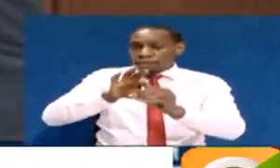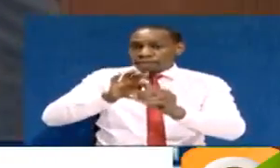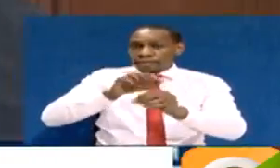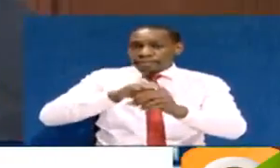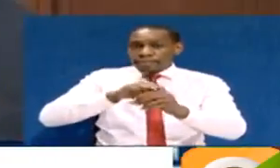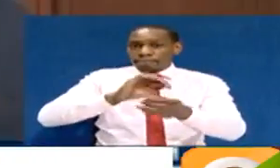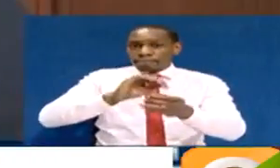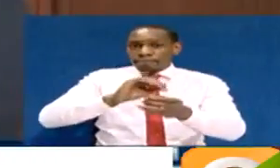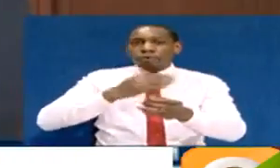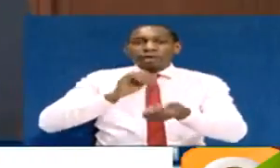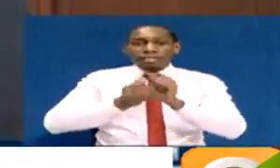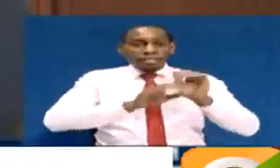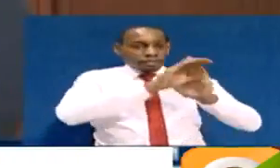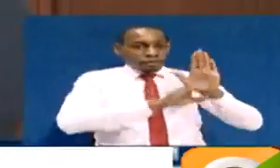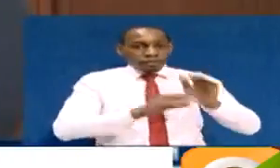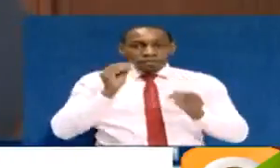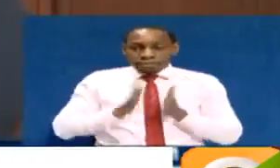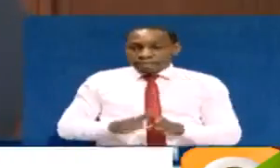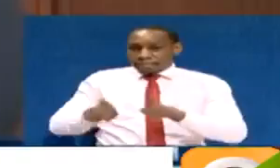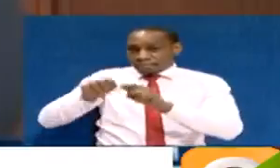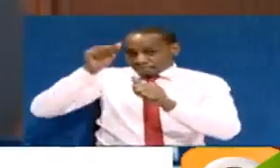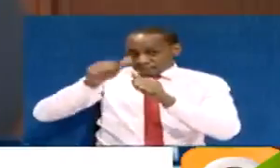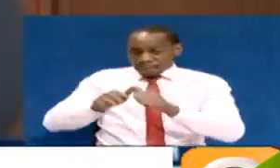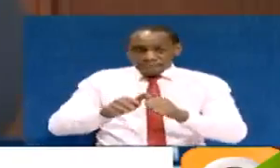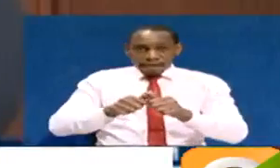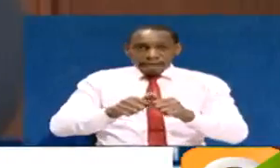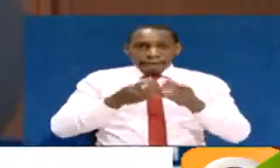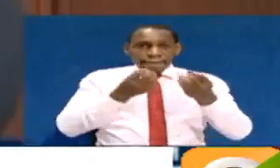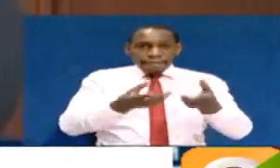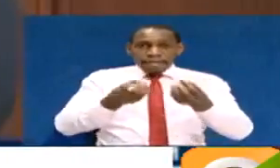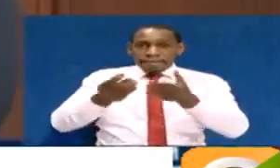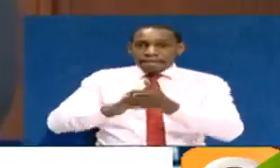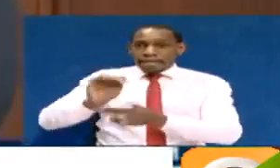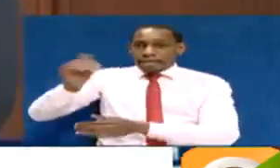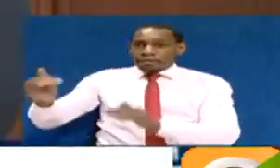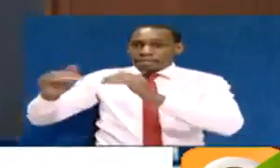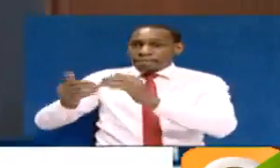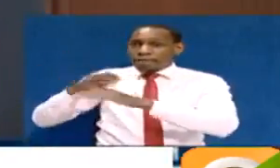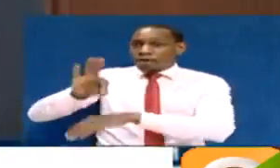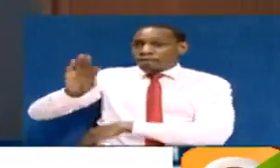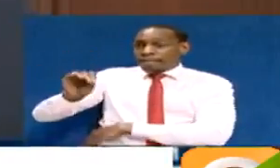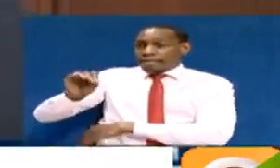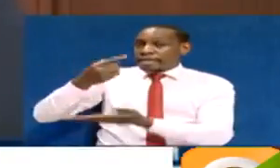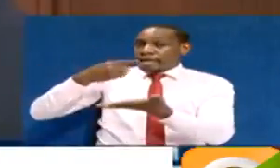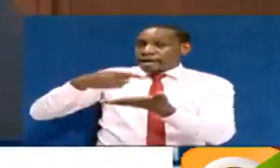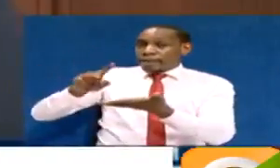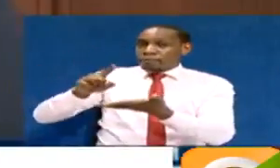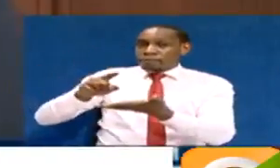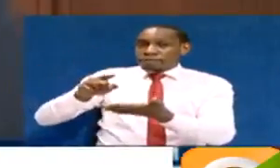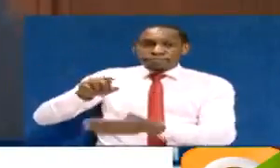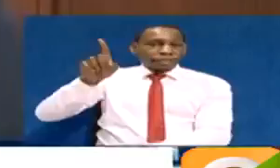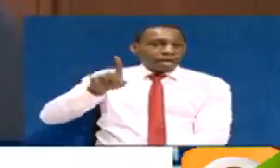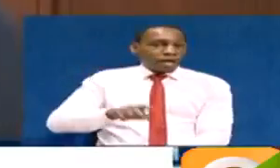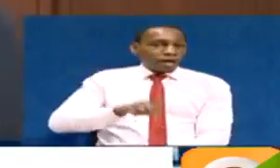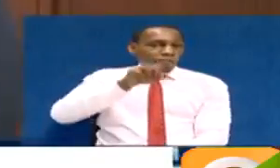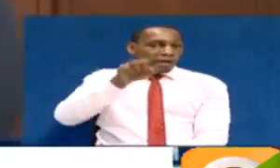sir? And remember, majority of county assembly, more than 30, they passed the